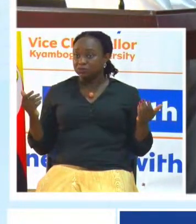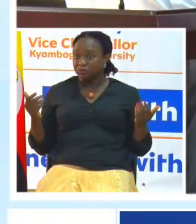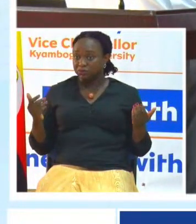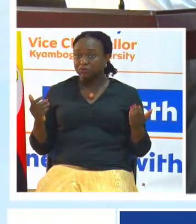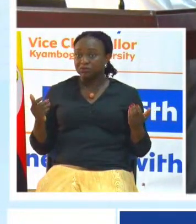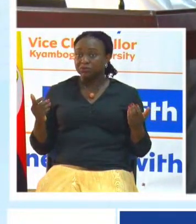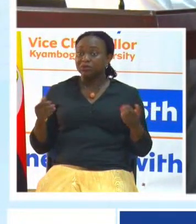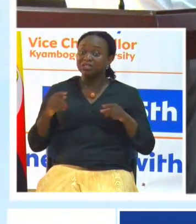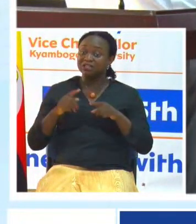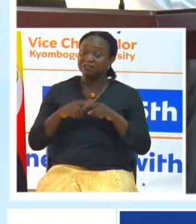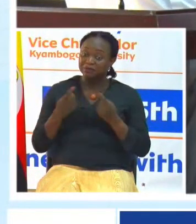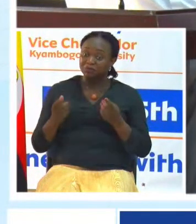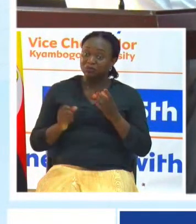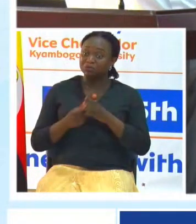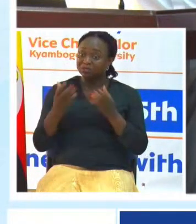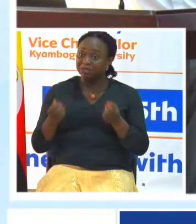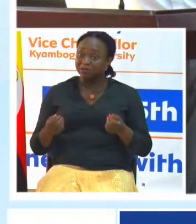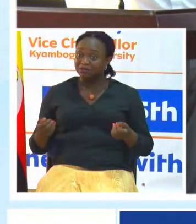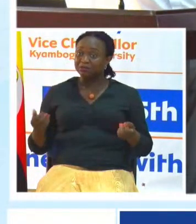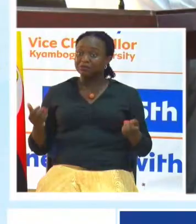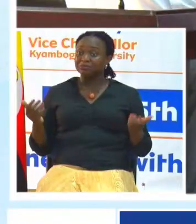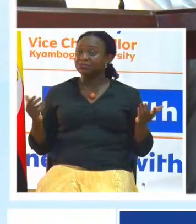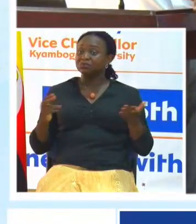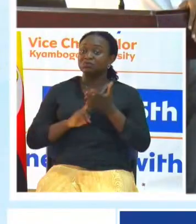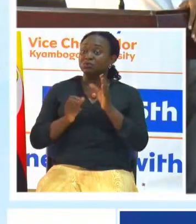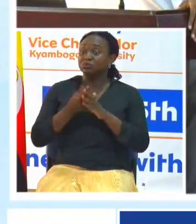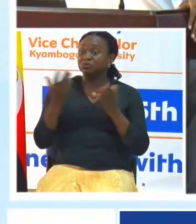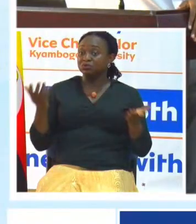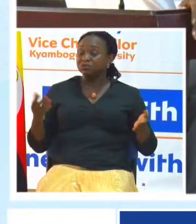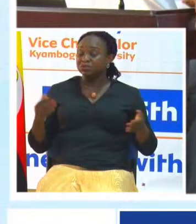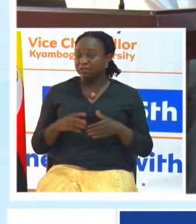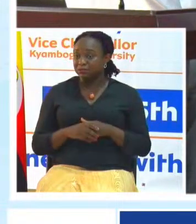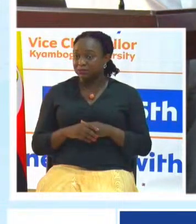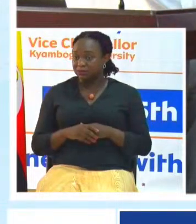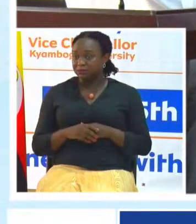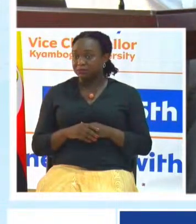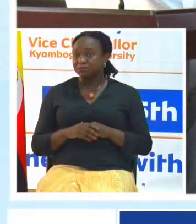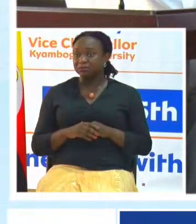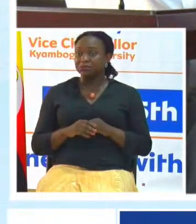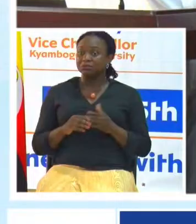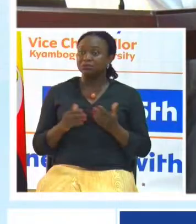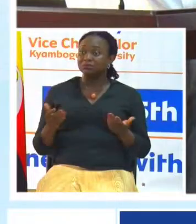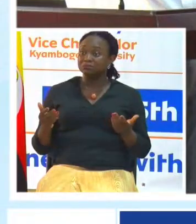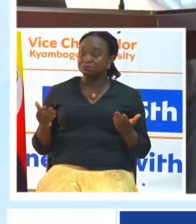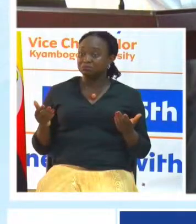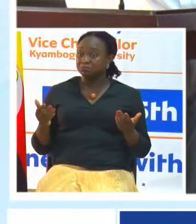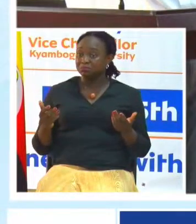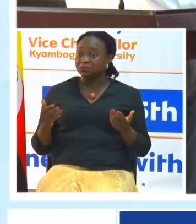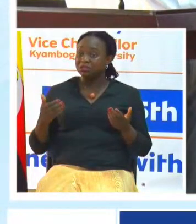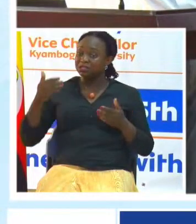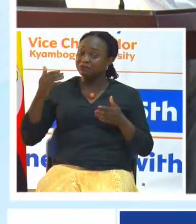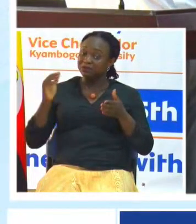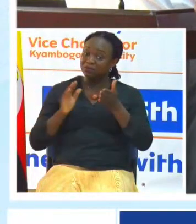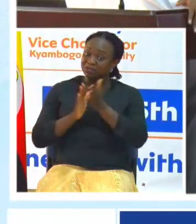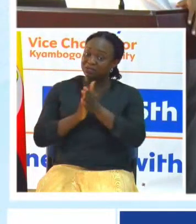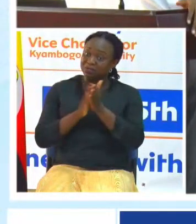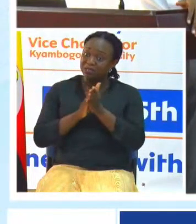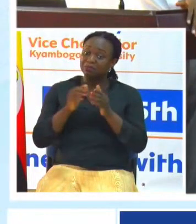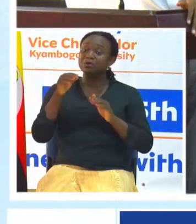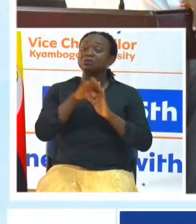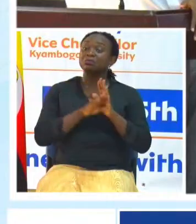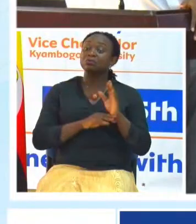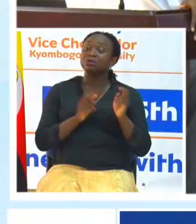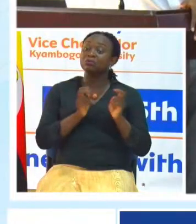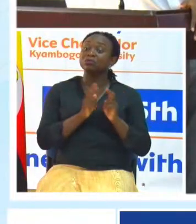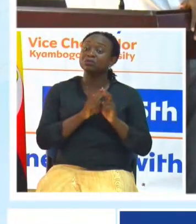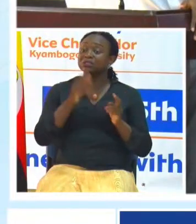the admissions office. You can even use this opportunity to highlight about that program coordinator that I earlier talked about as a